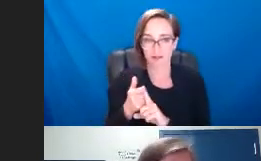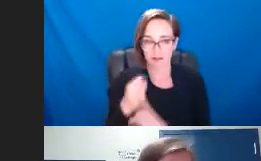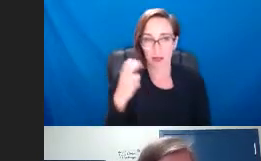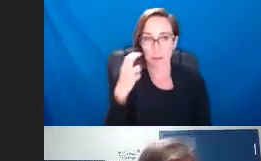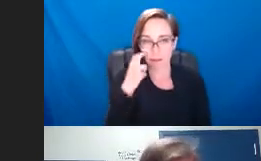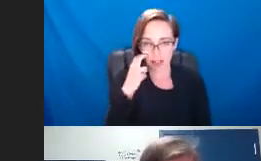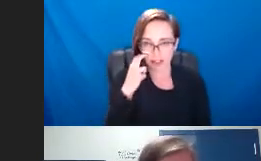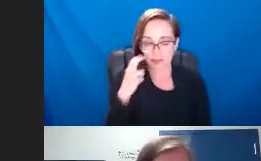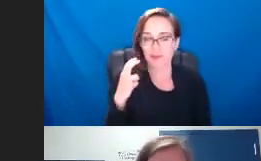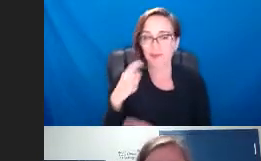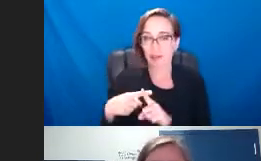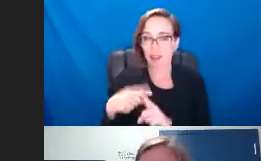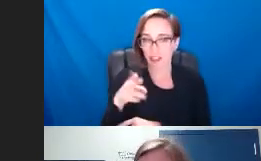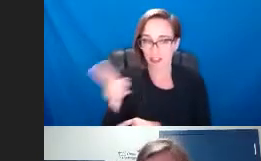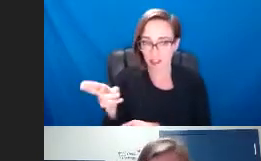and hard of hearing.